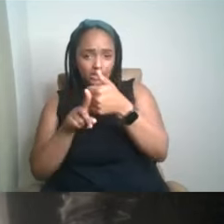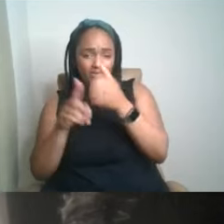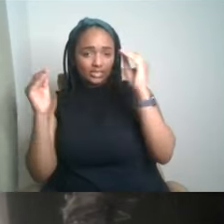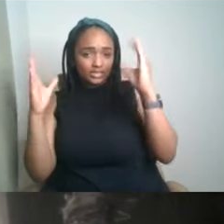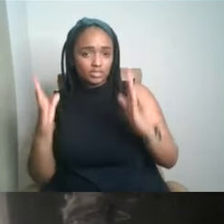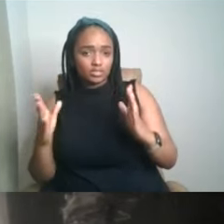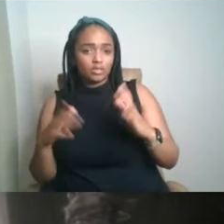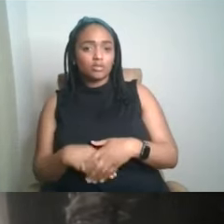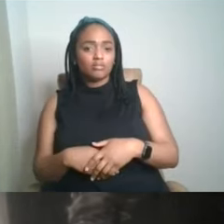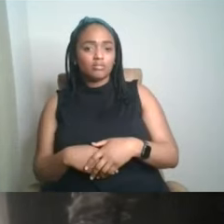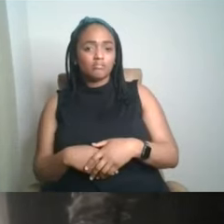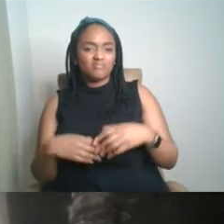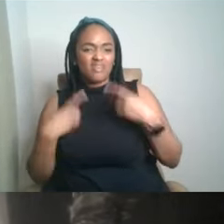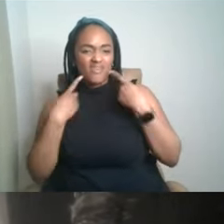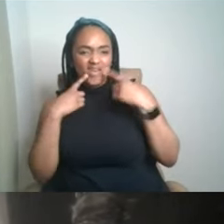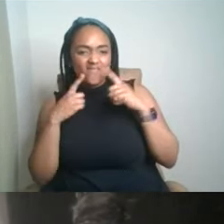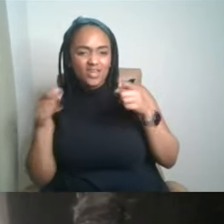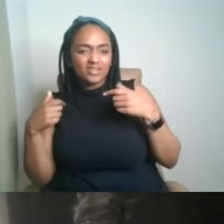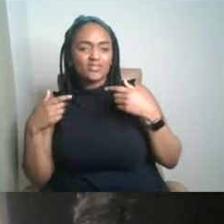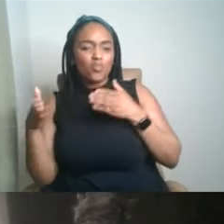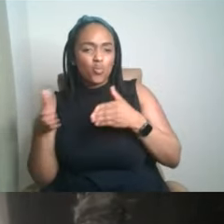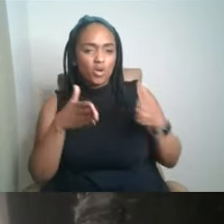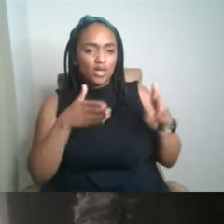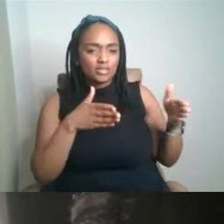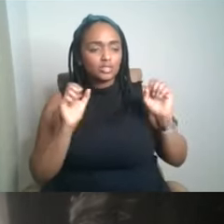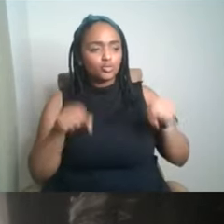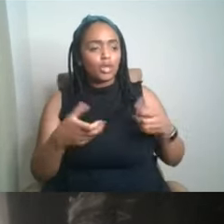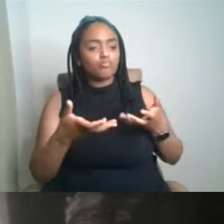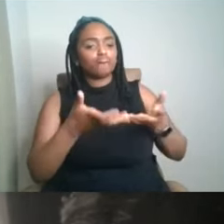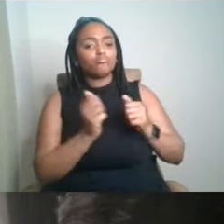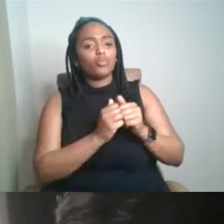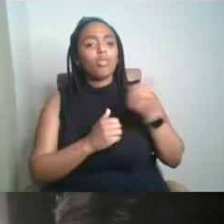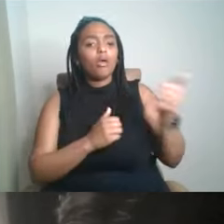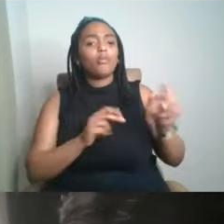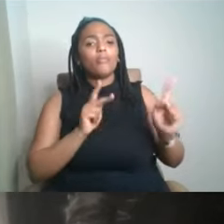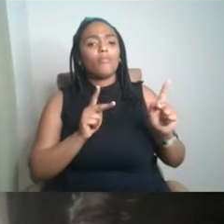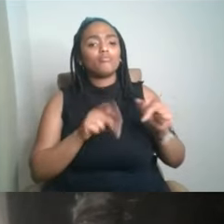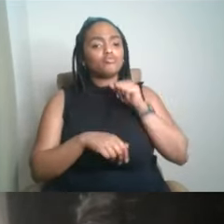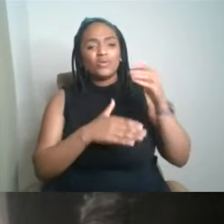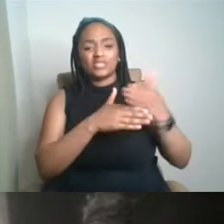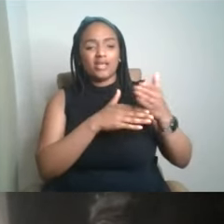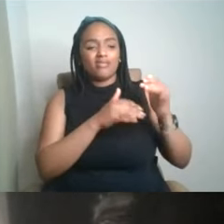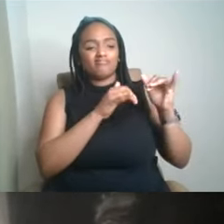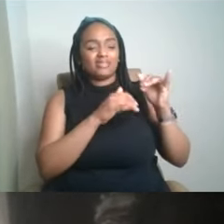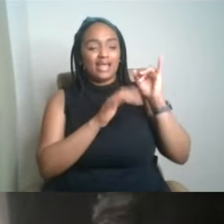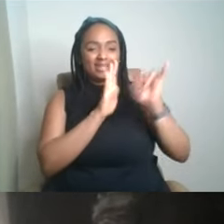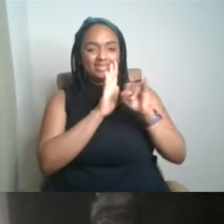what are some like effective ways of dealing with people that might not share like the same identity or like belief system as